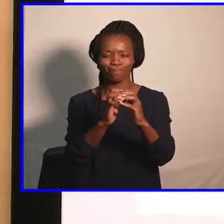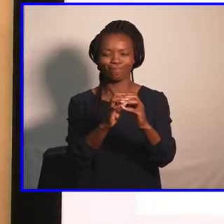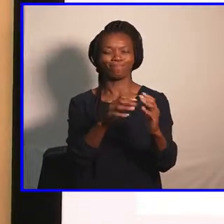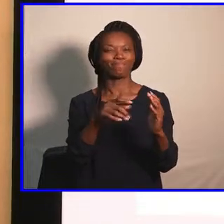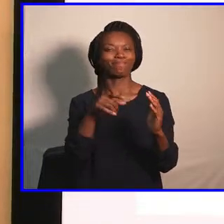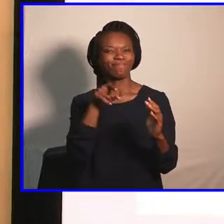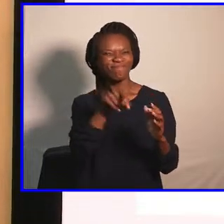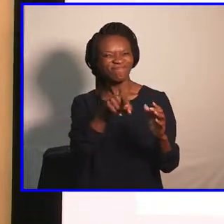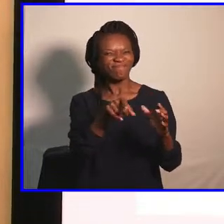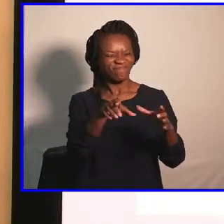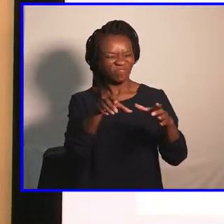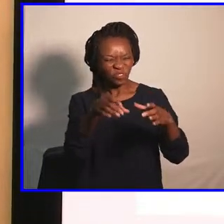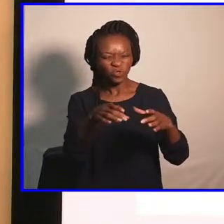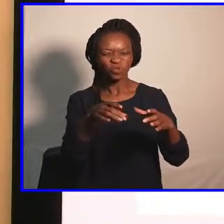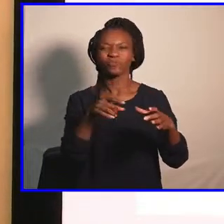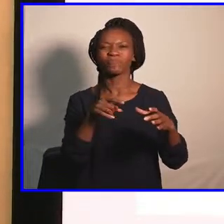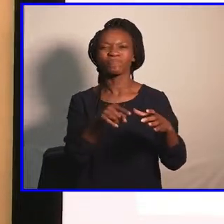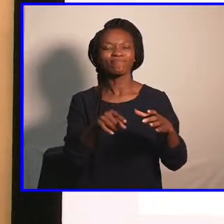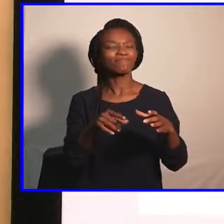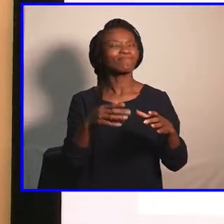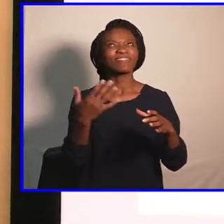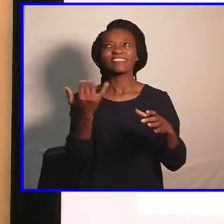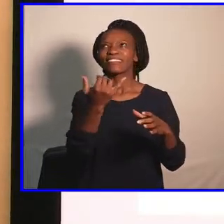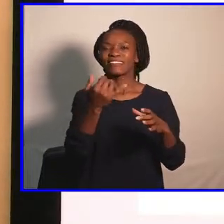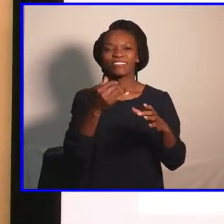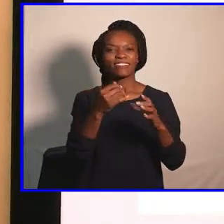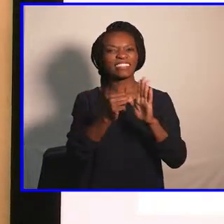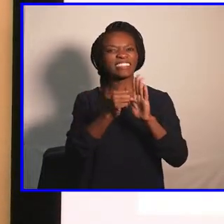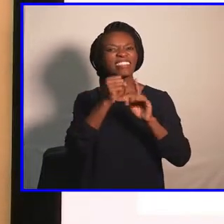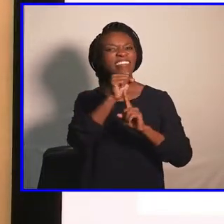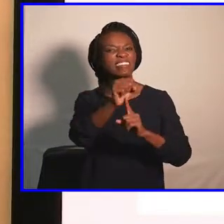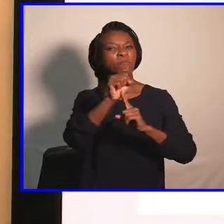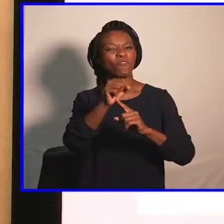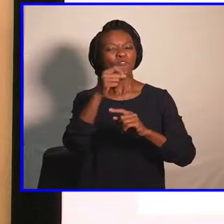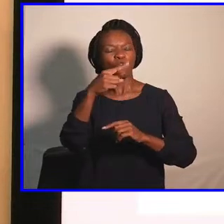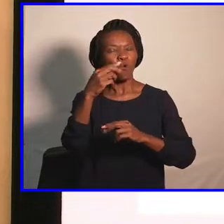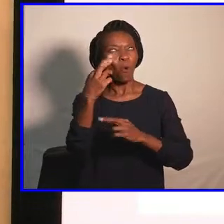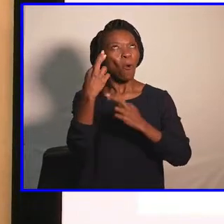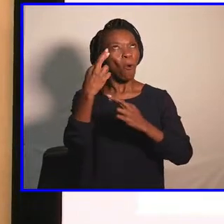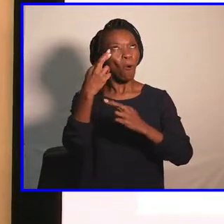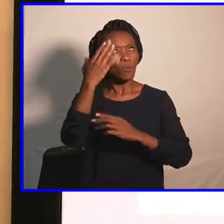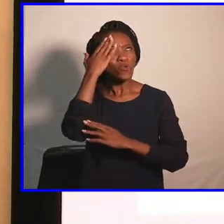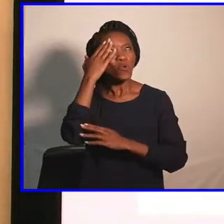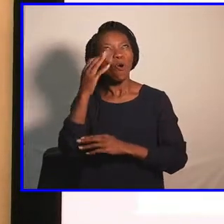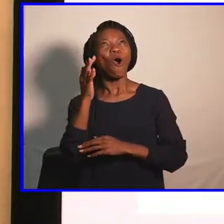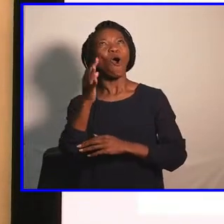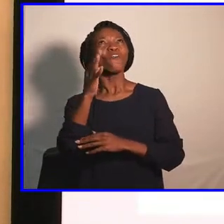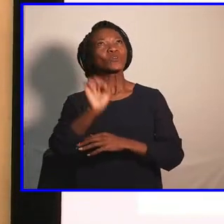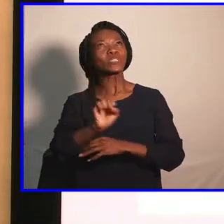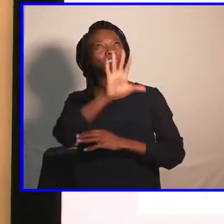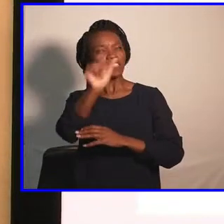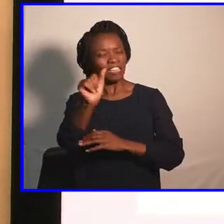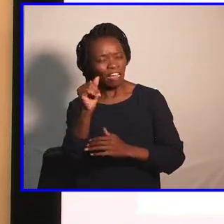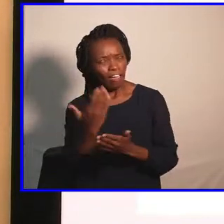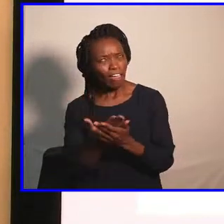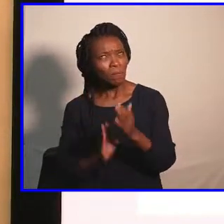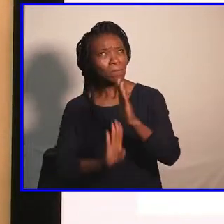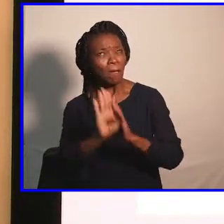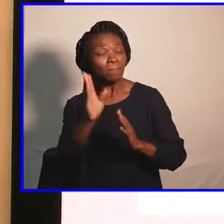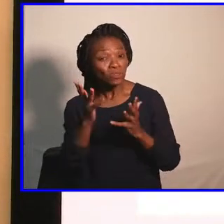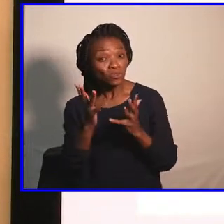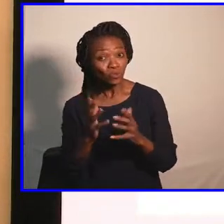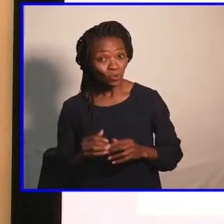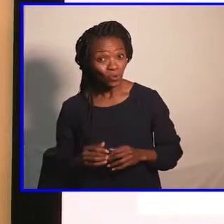symbol of hope and what South Africa can be like. And someone was saying, SARS